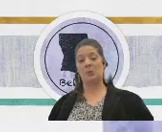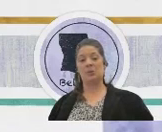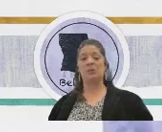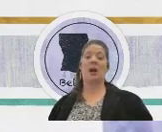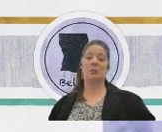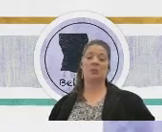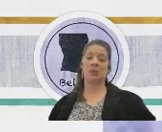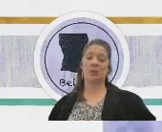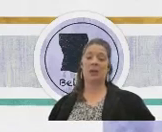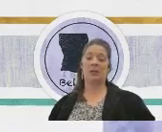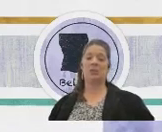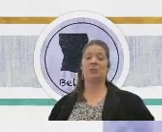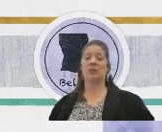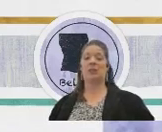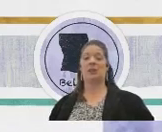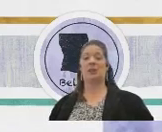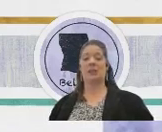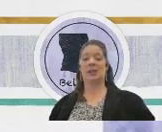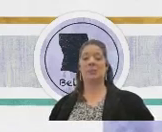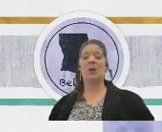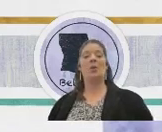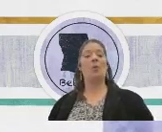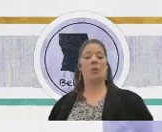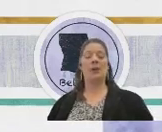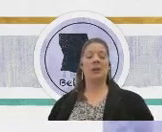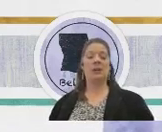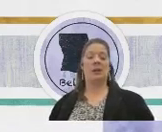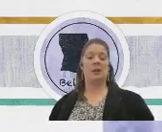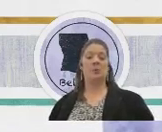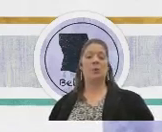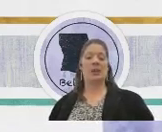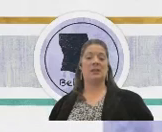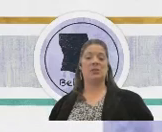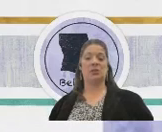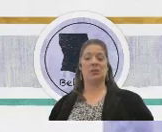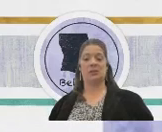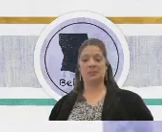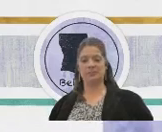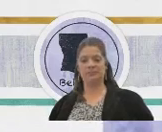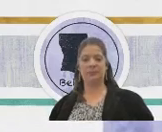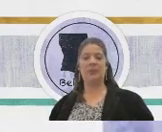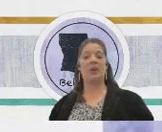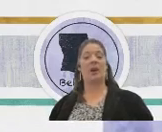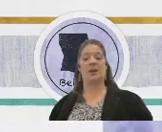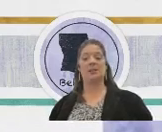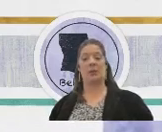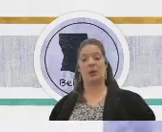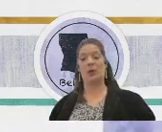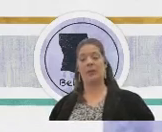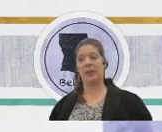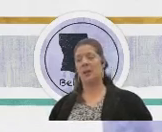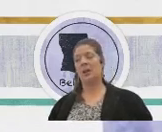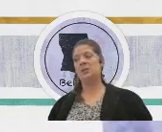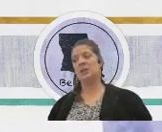some options. The options include that teaching of reading exam or any or assigned assurances for the contact